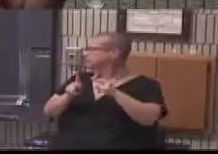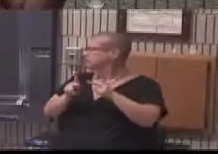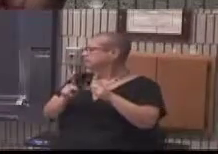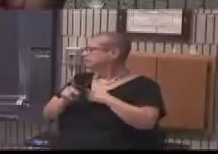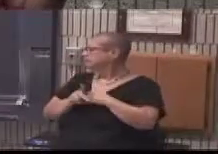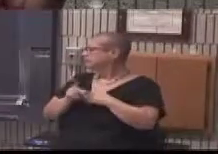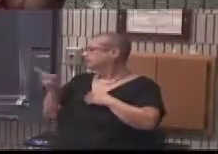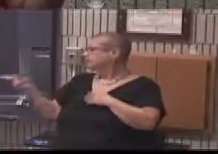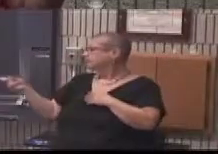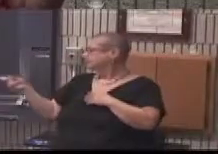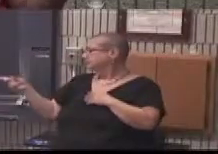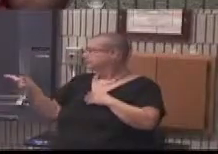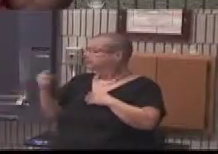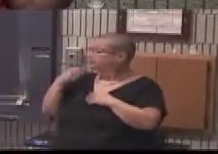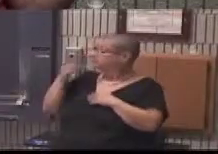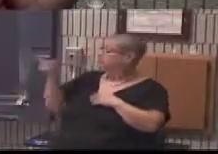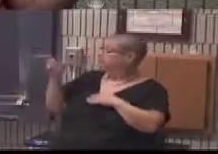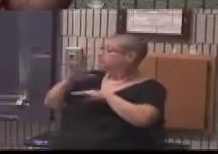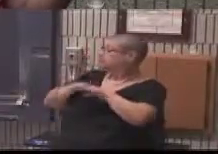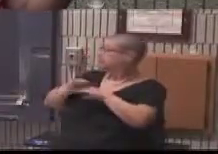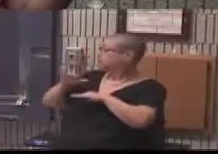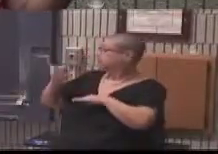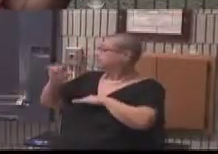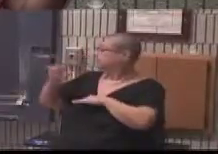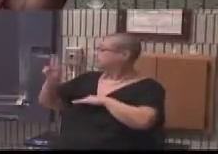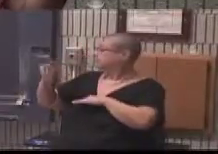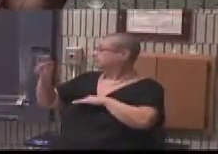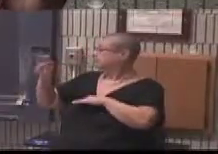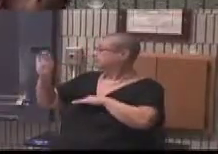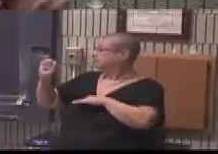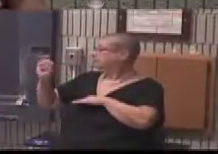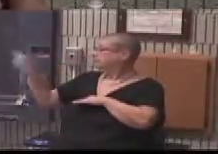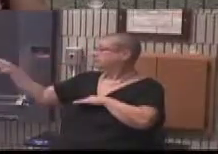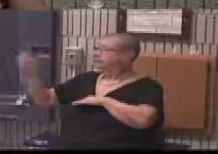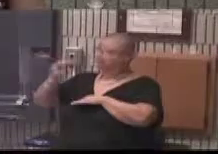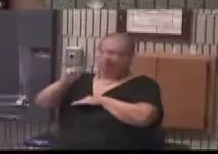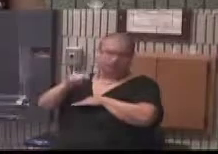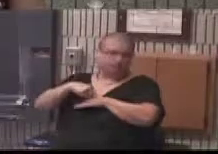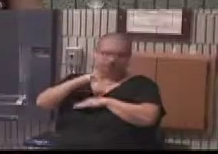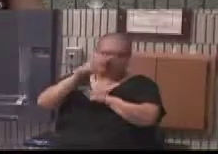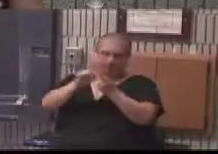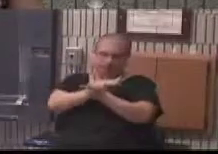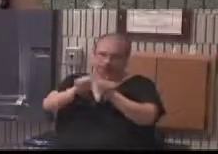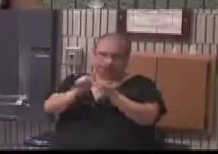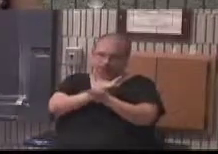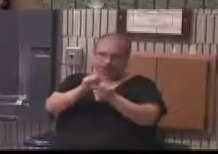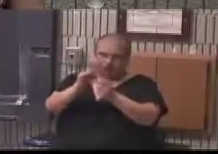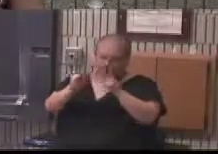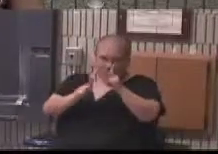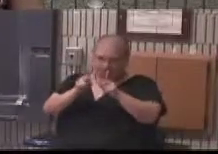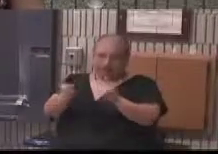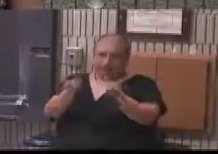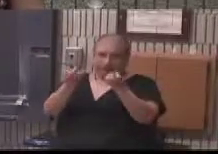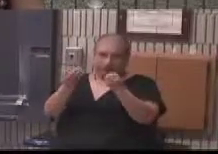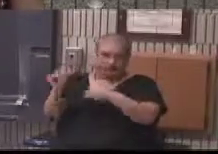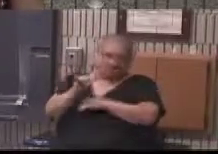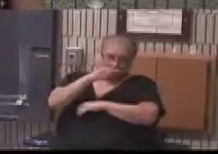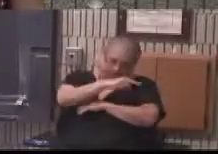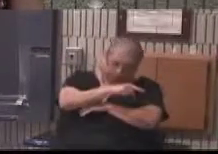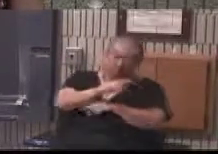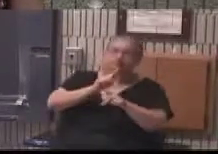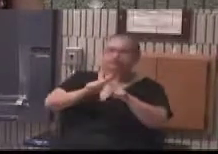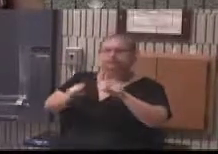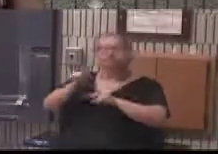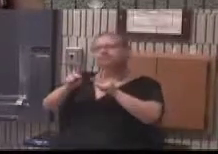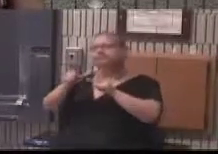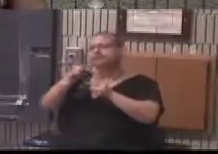YouTube. Yeah, well, I don't necessarily see everybody that Karen does, but I'd say for the people... who participate like